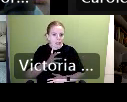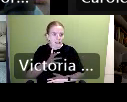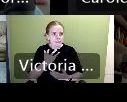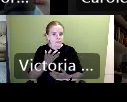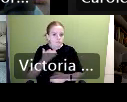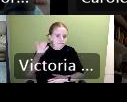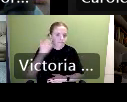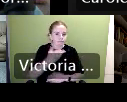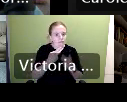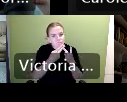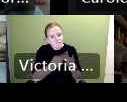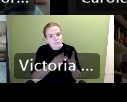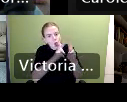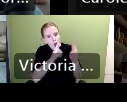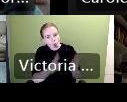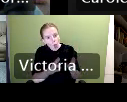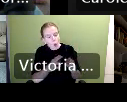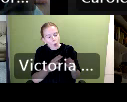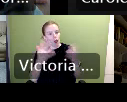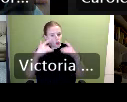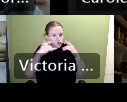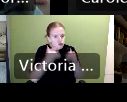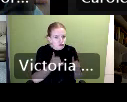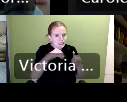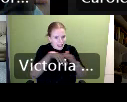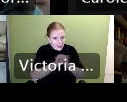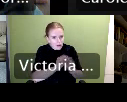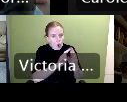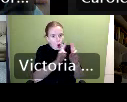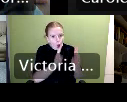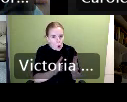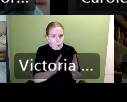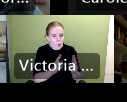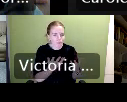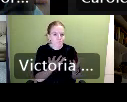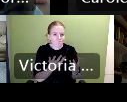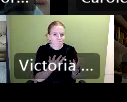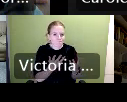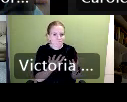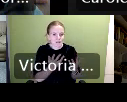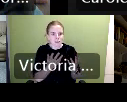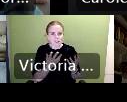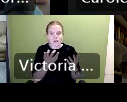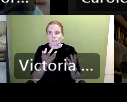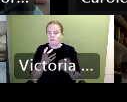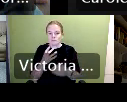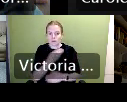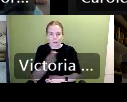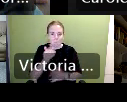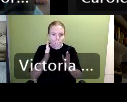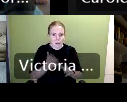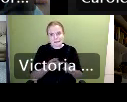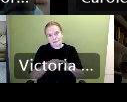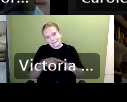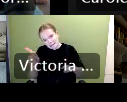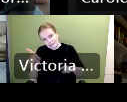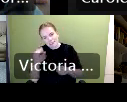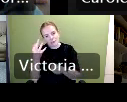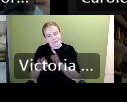homes. Some of them require transport to get to venues and come in on certain times, and that